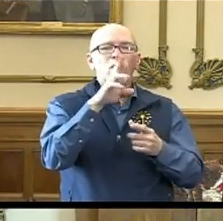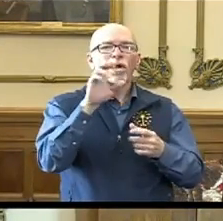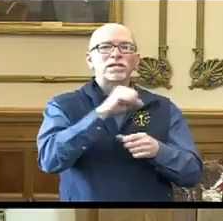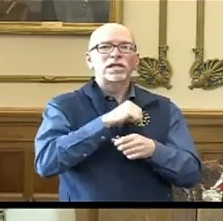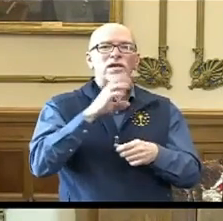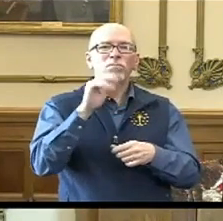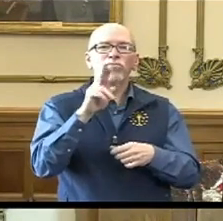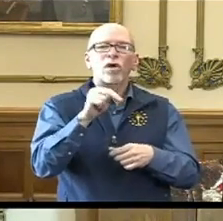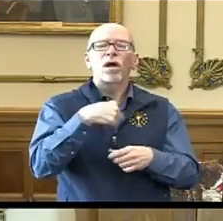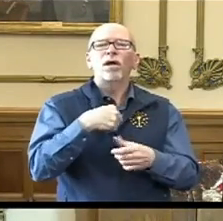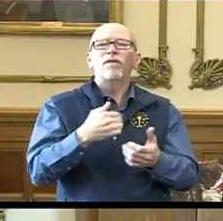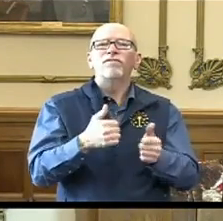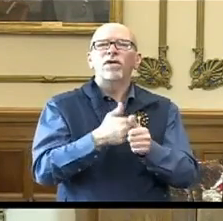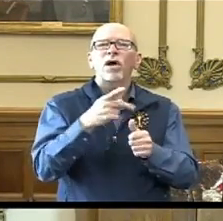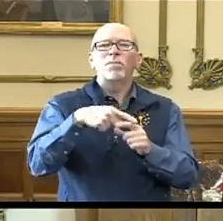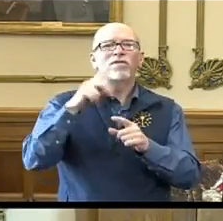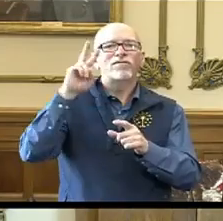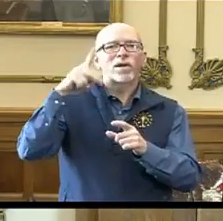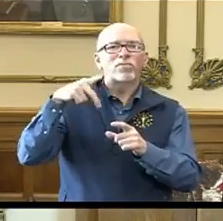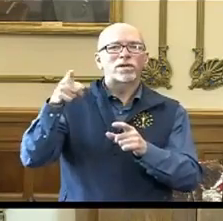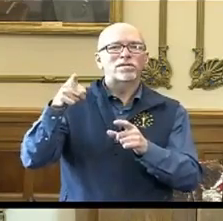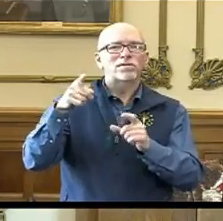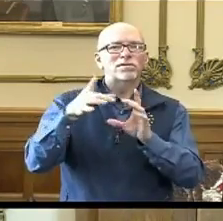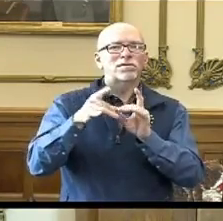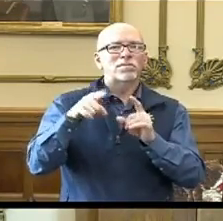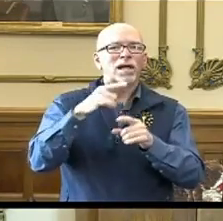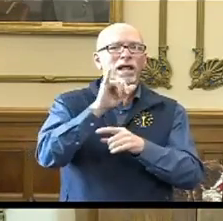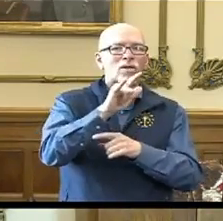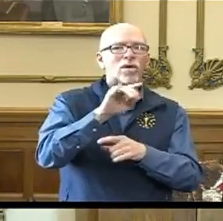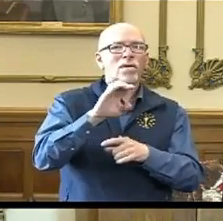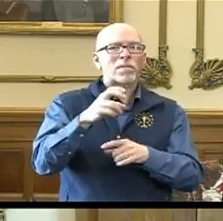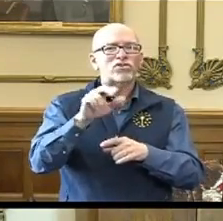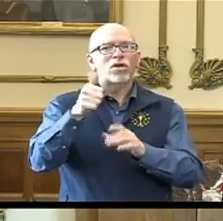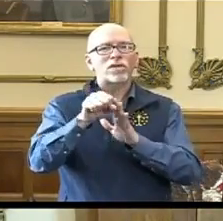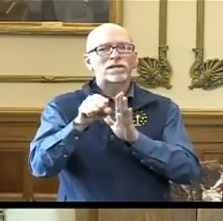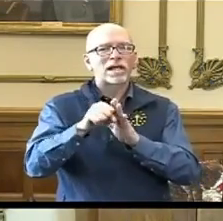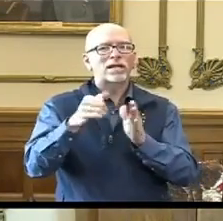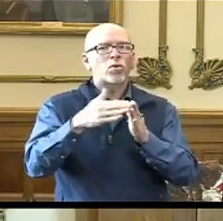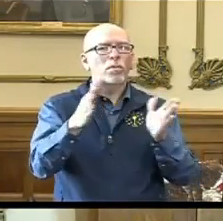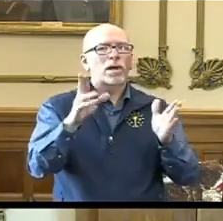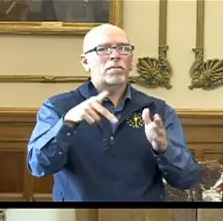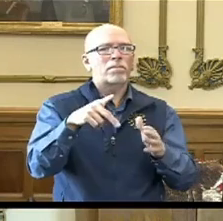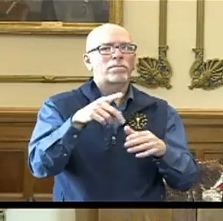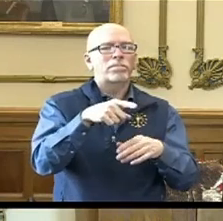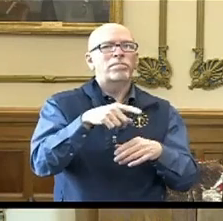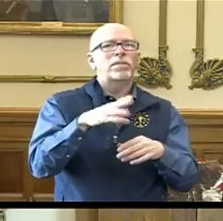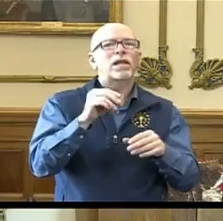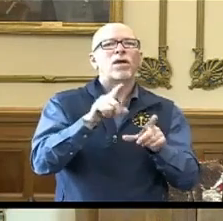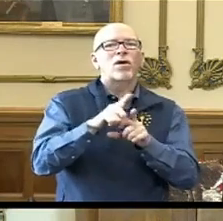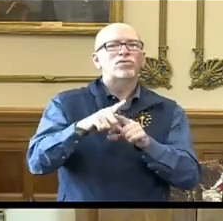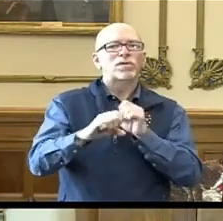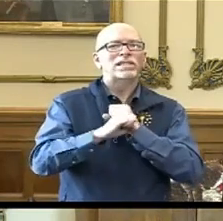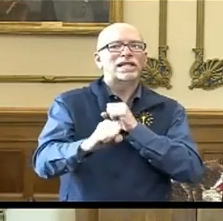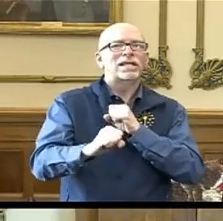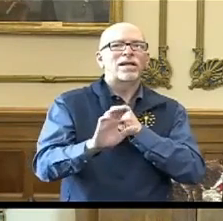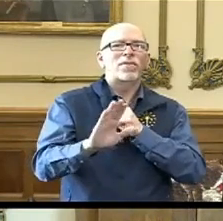a follow-up to Mike's question from WBEZ about Illinois and Michigan, other states opening up but also